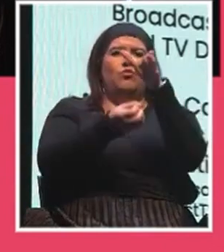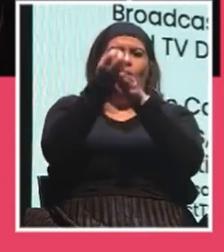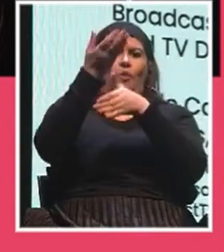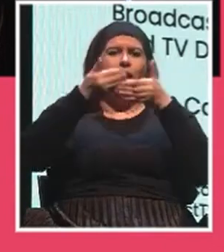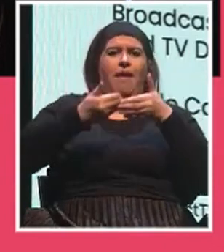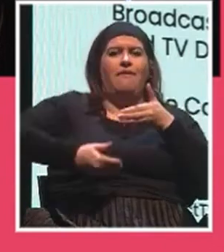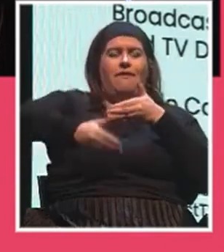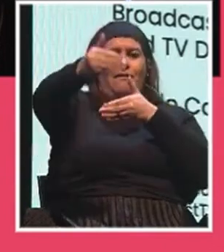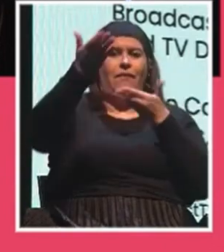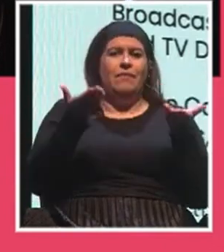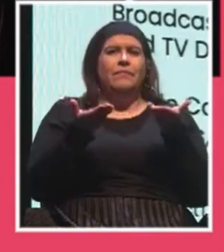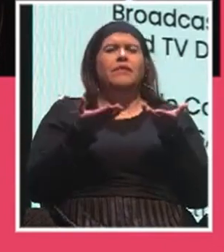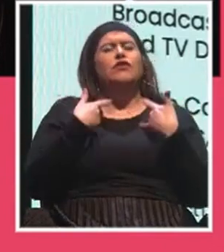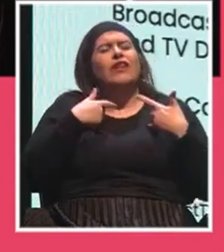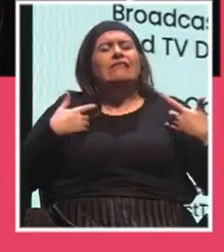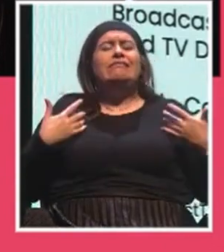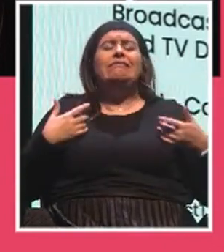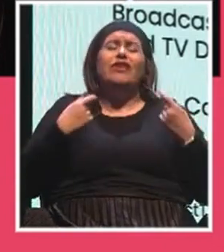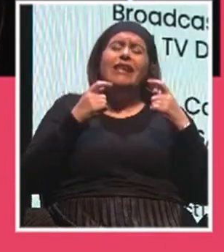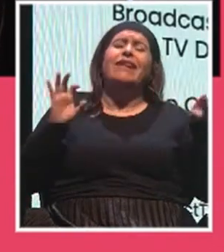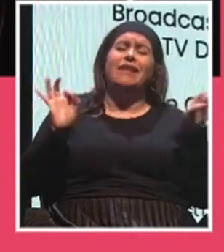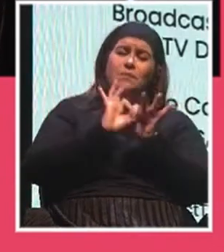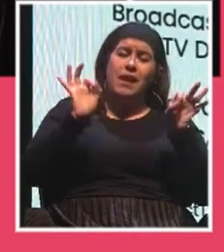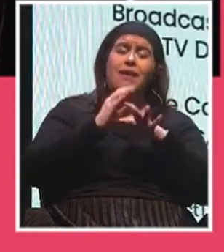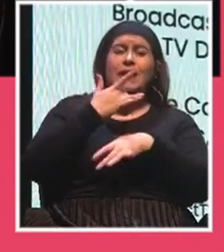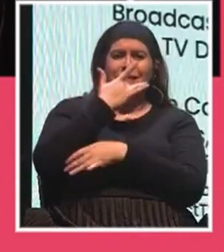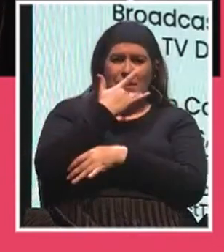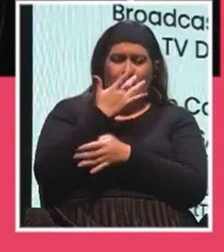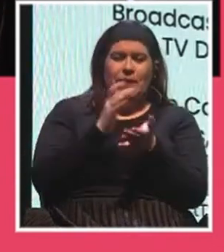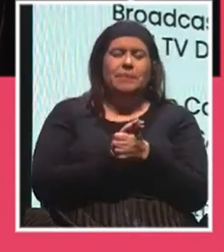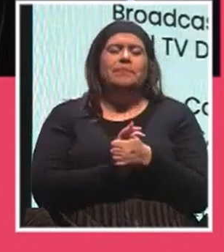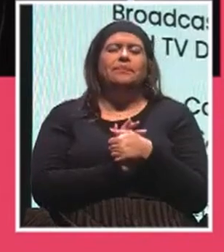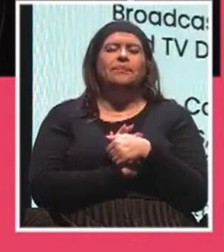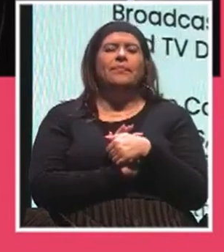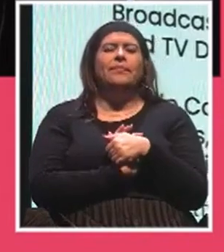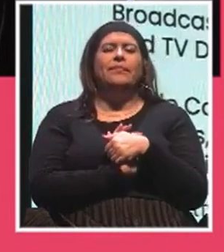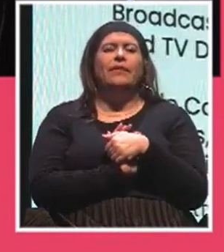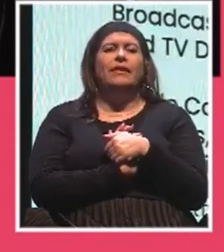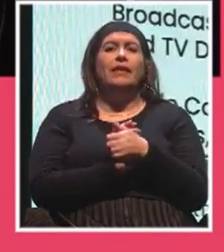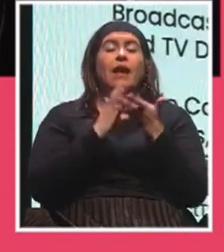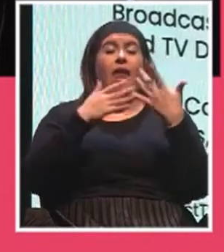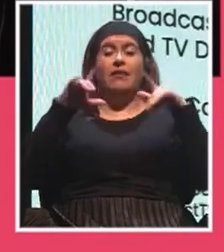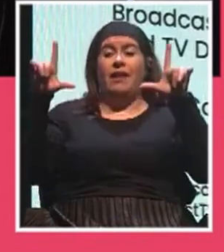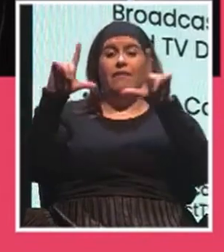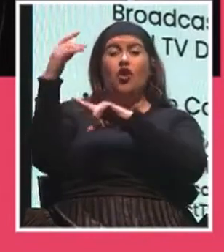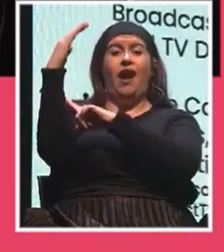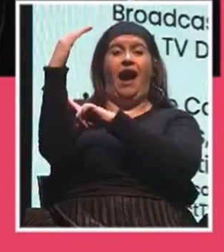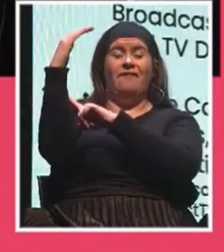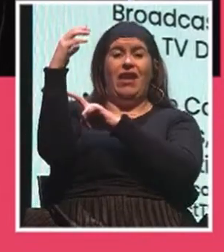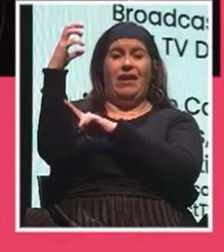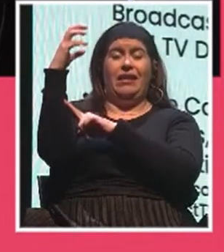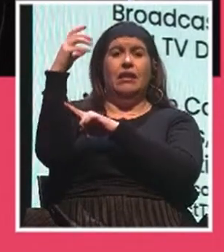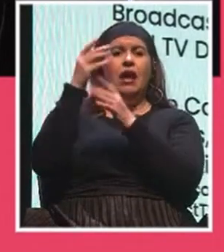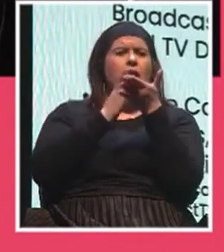that in simple terms. Cable TV was invented in the 50s and the 60s to